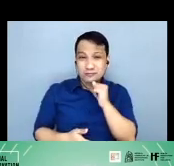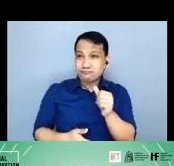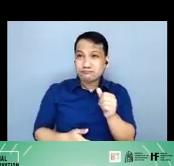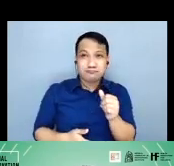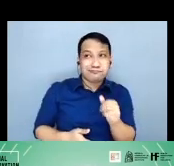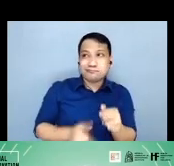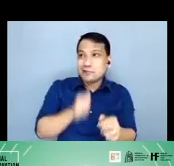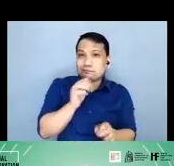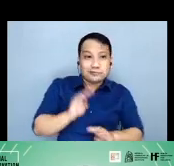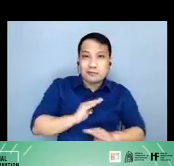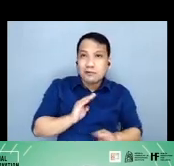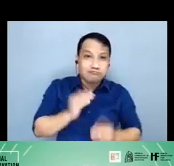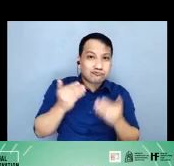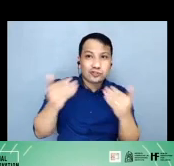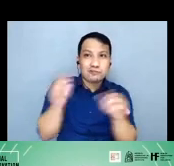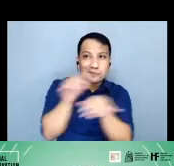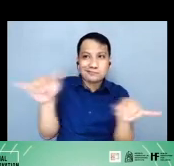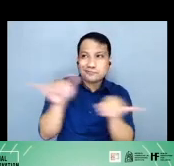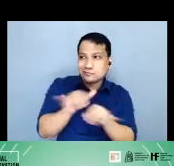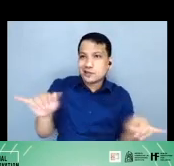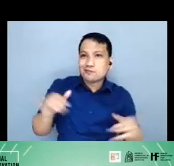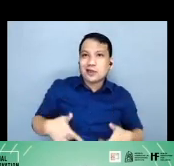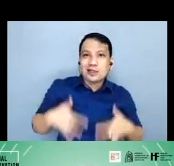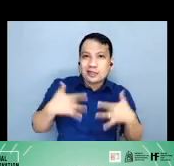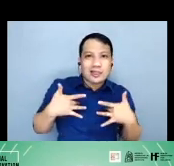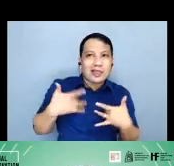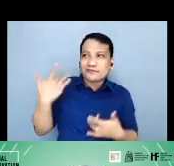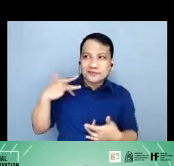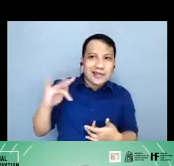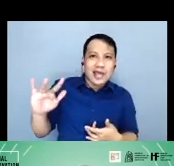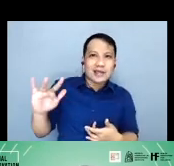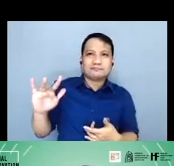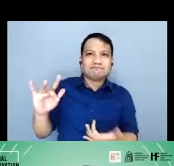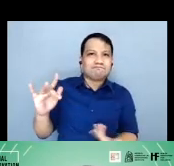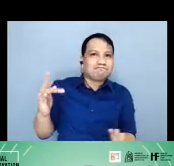us to just continue living the same kind of lifestyle. Part of